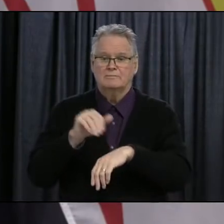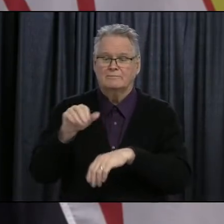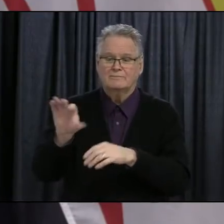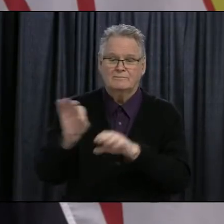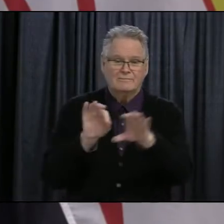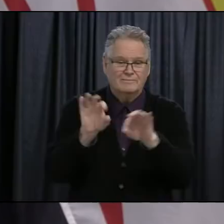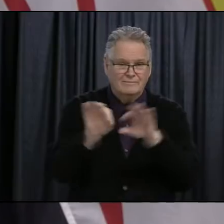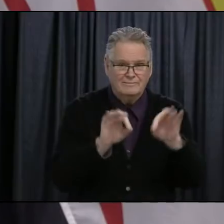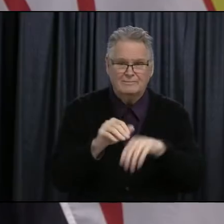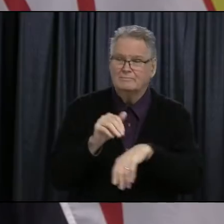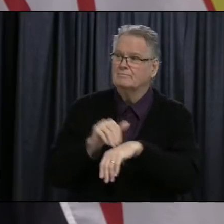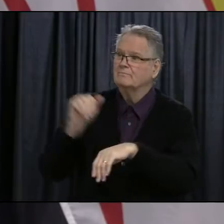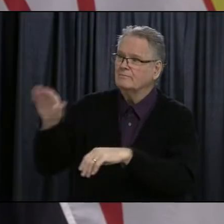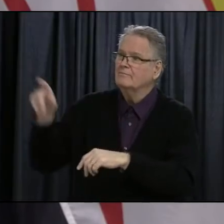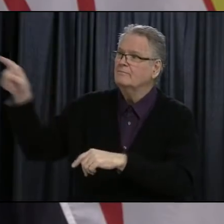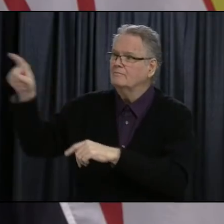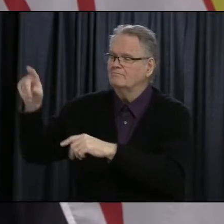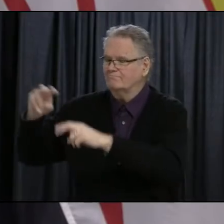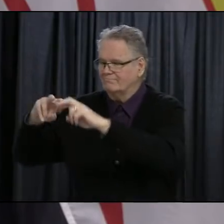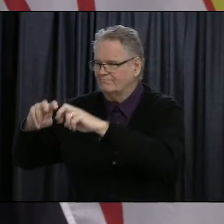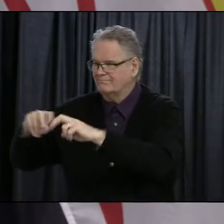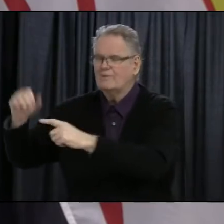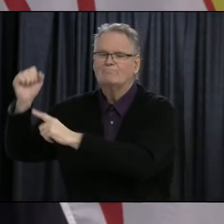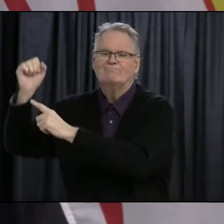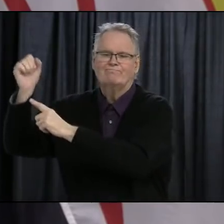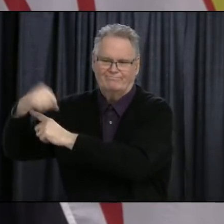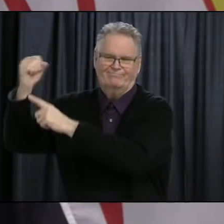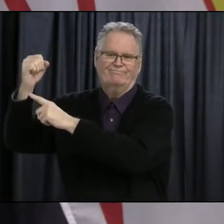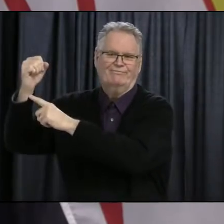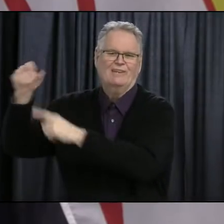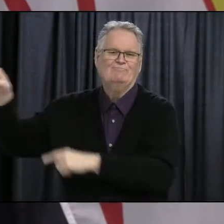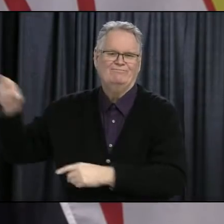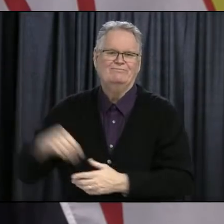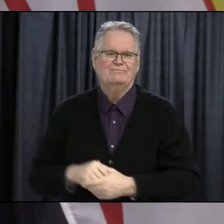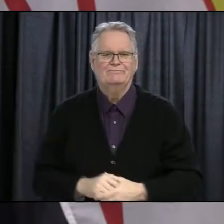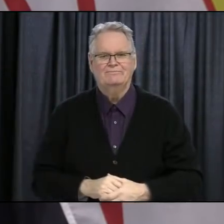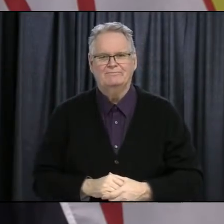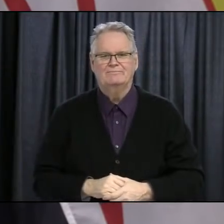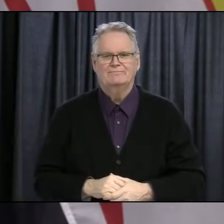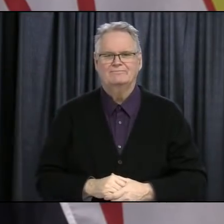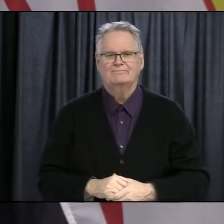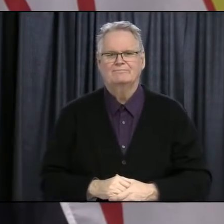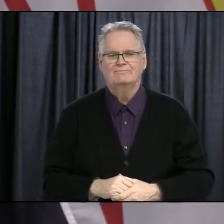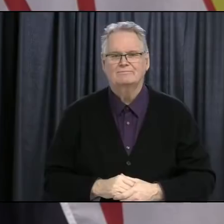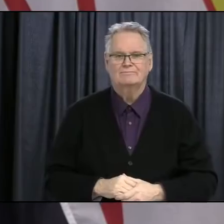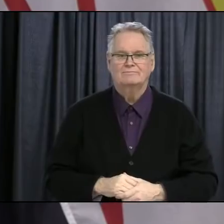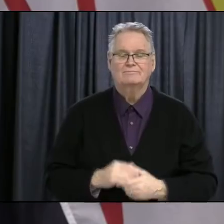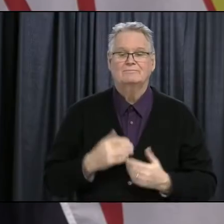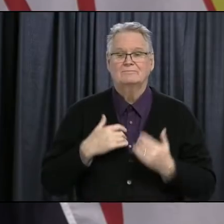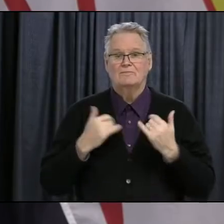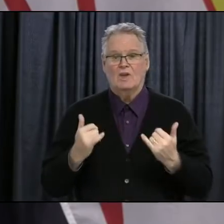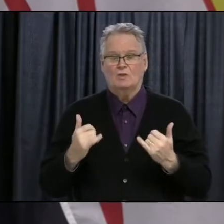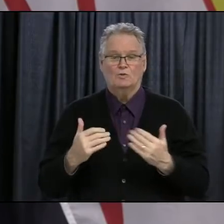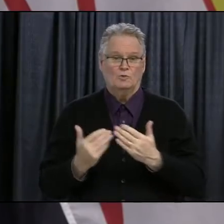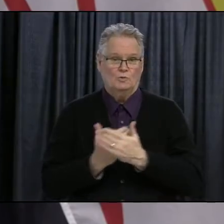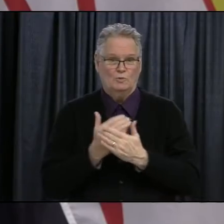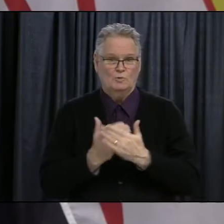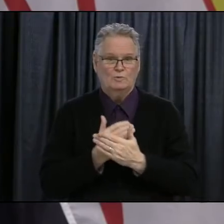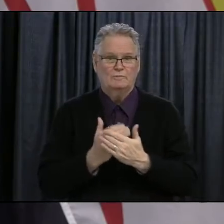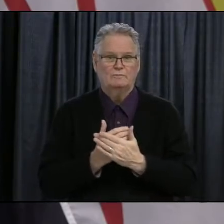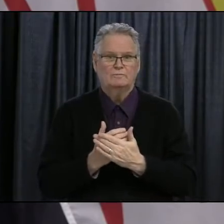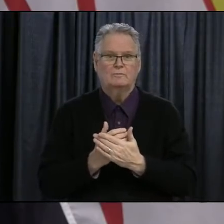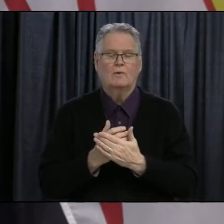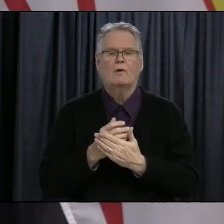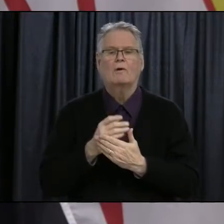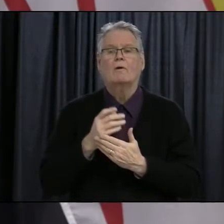B117. So our assumption is now that anything that is coming from a community-related case is due to this variant.